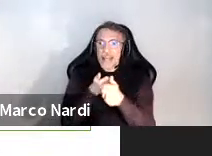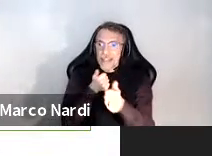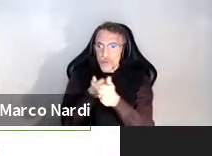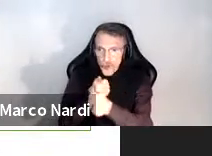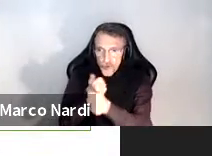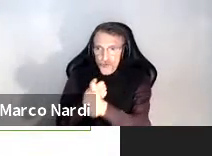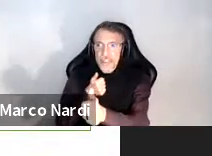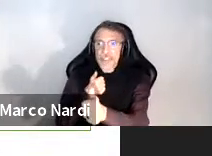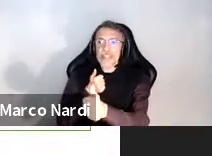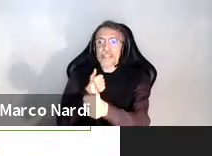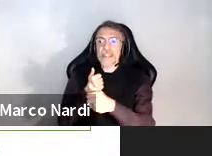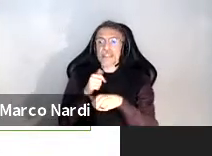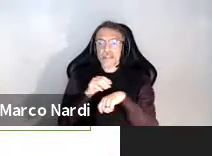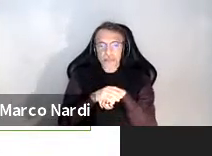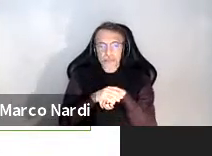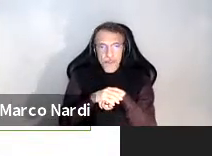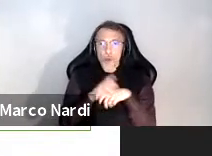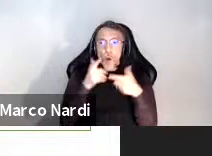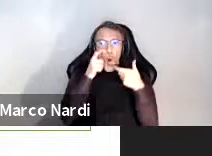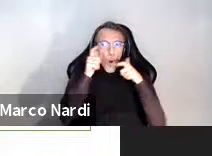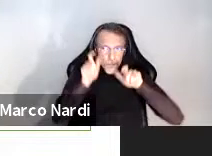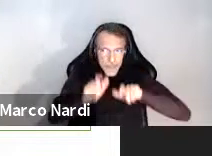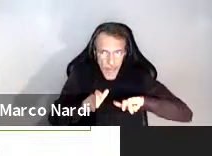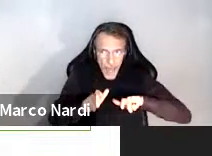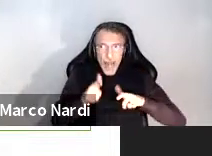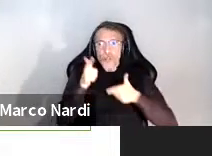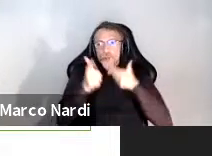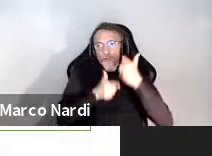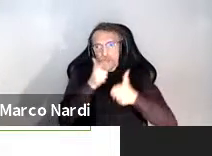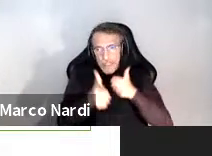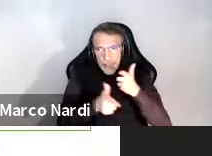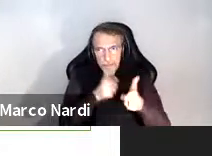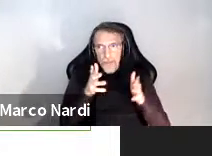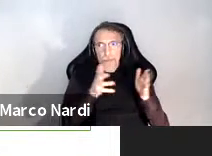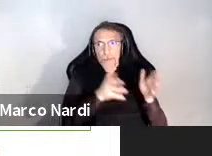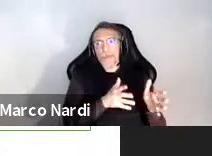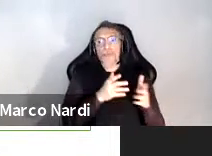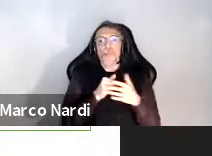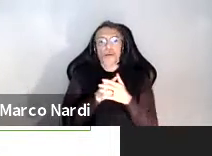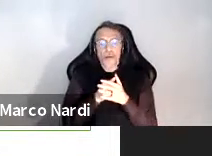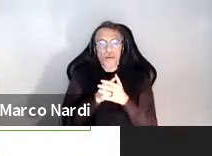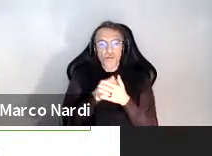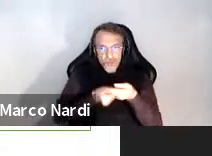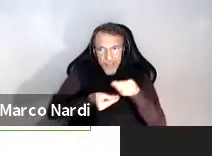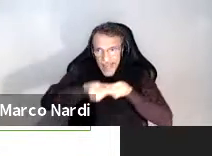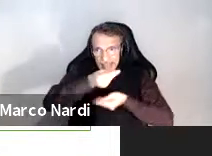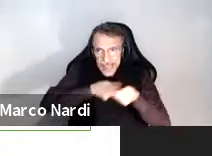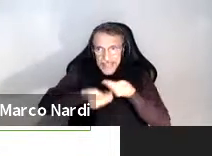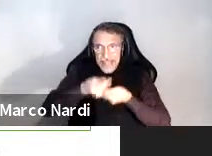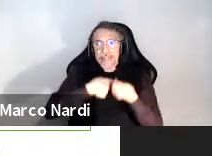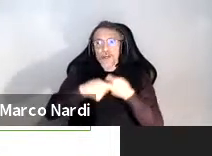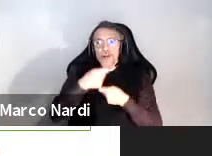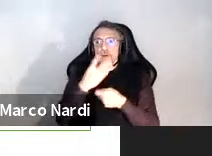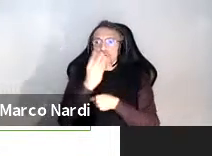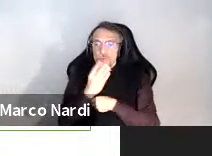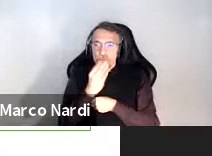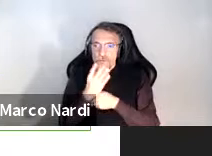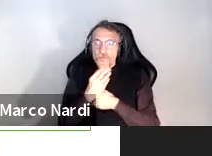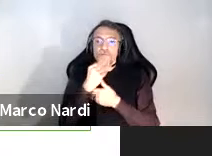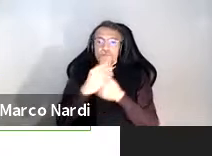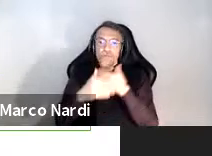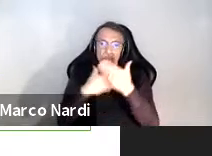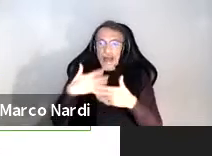as the train, hospitality and tourism, trade, informal sector, consumer discretion, face-to-face education,